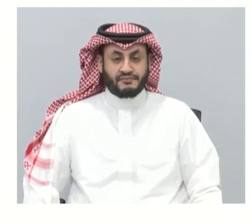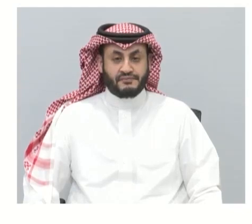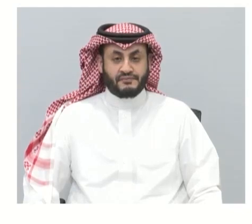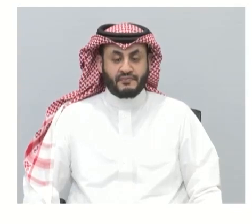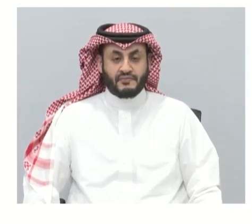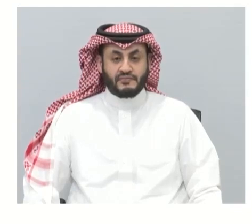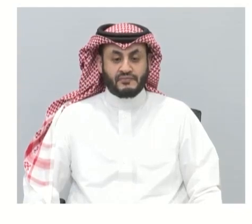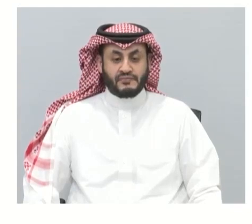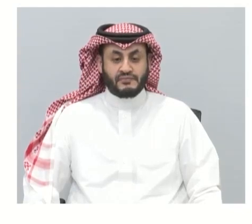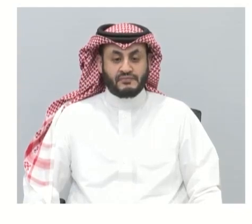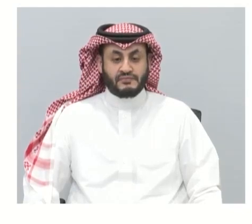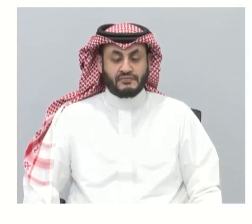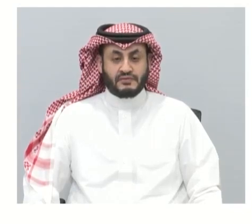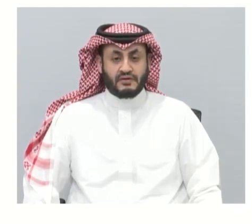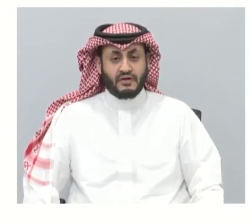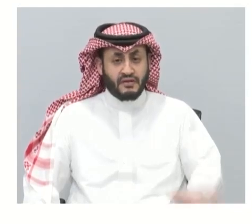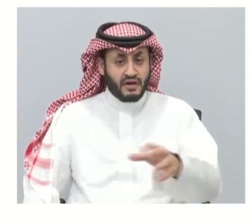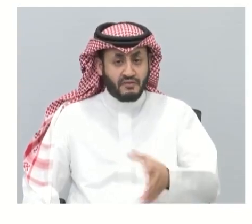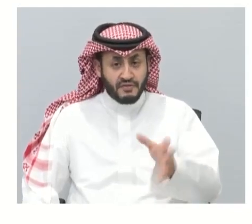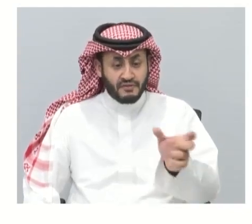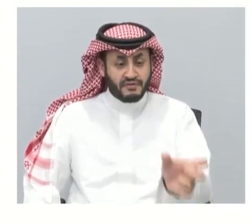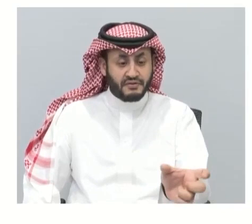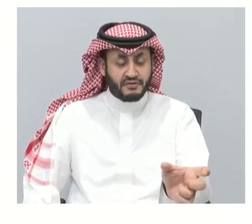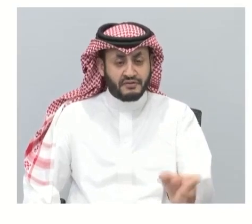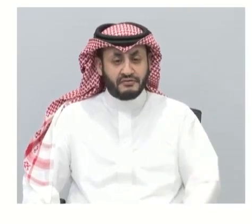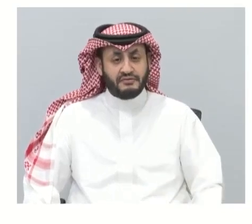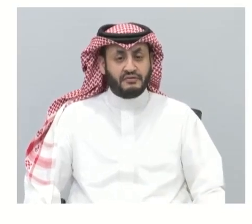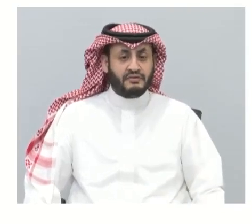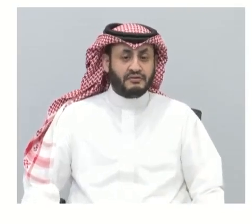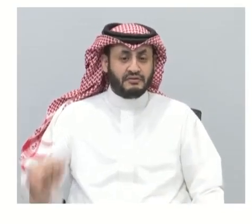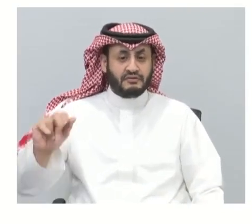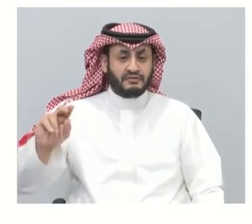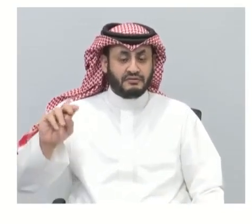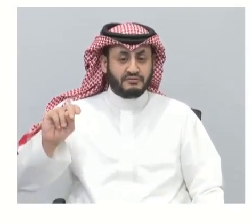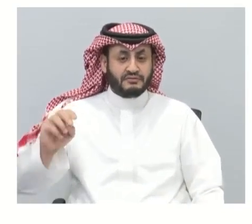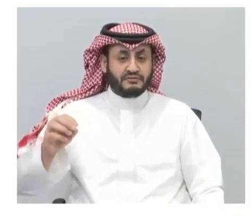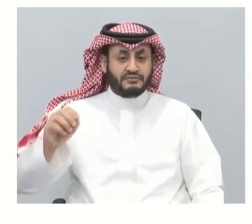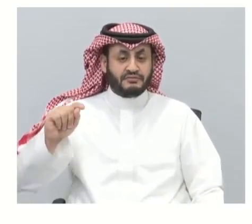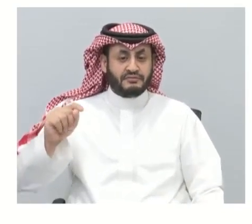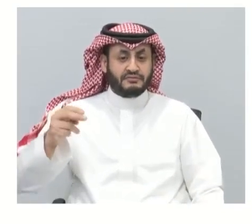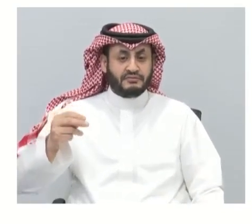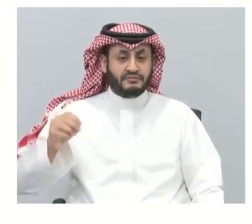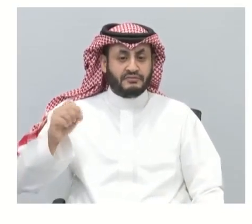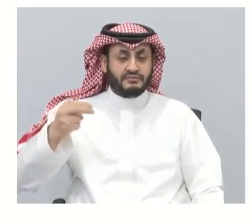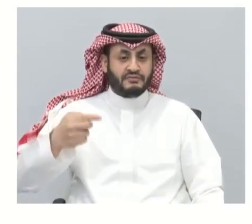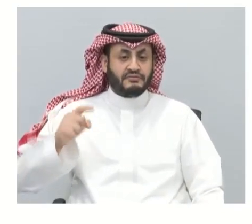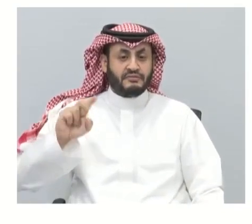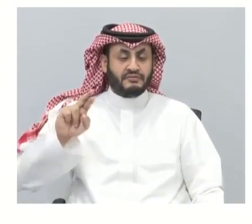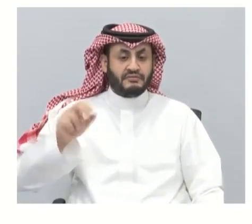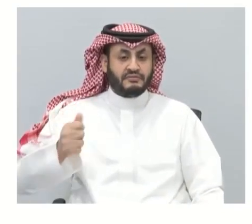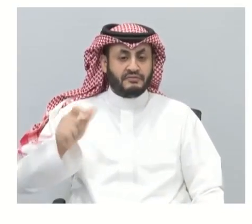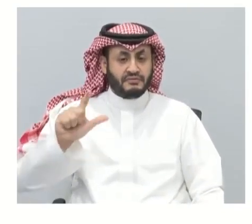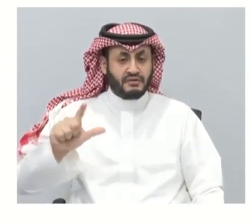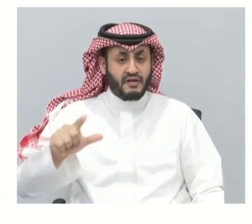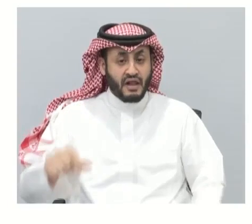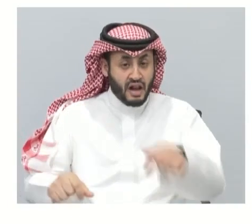we came up through some of the new words, like the word integral. What do we mean by integral? Integral is necessary to make a